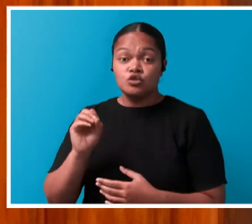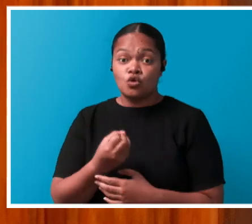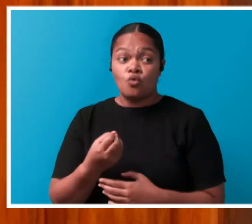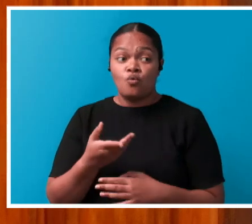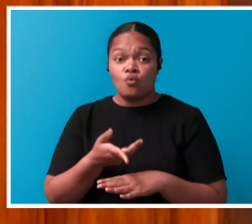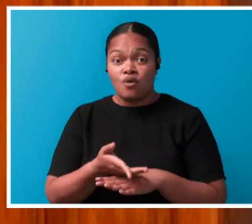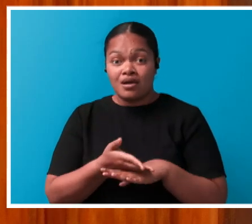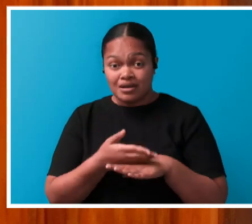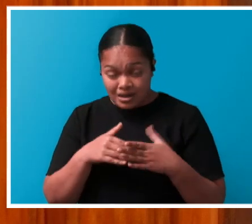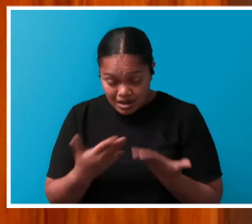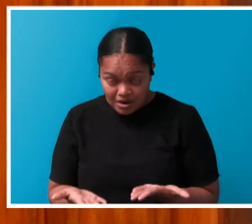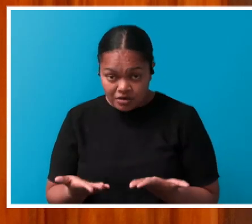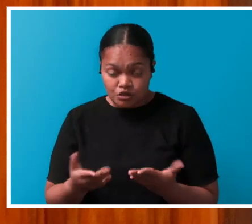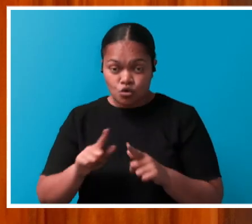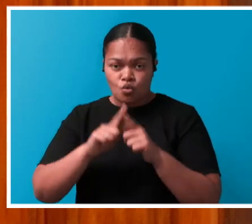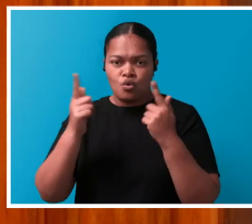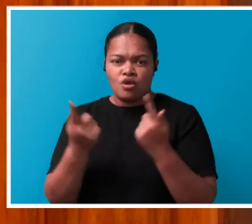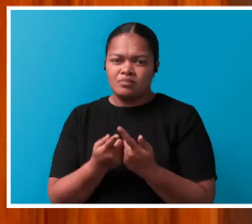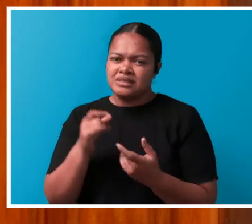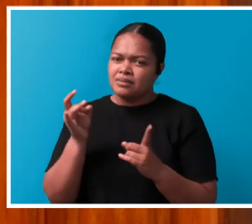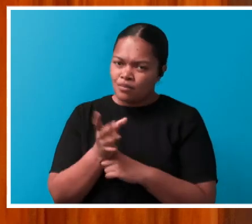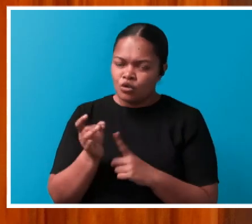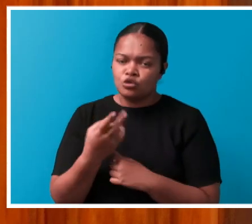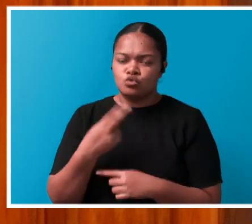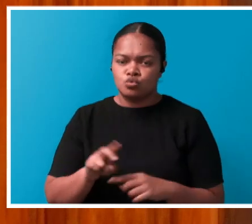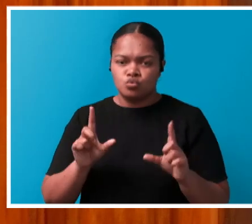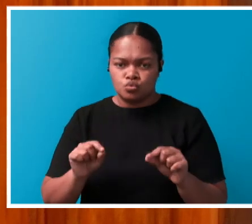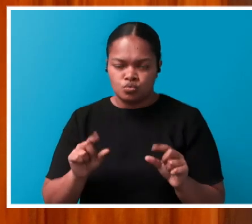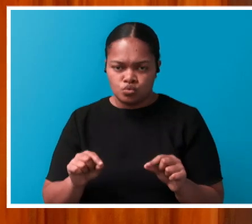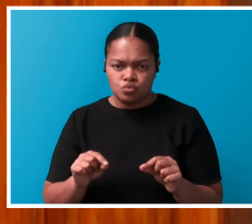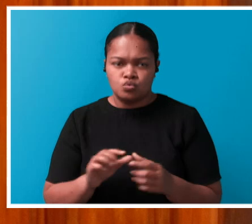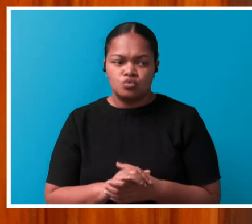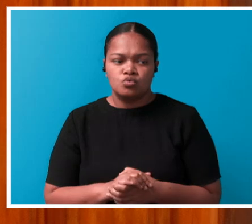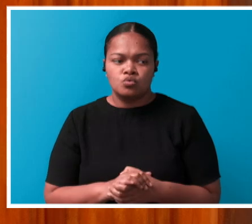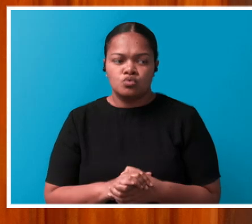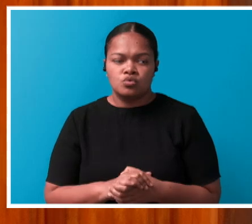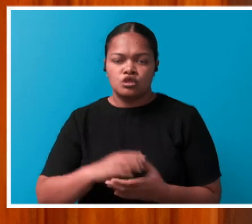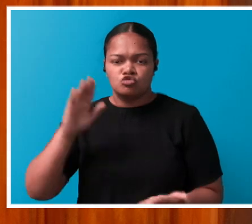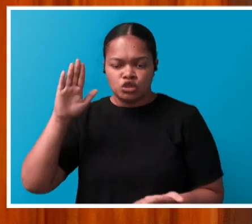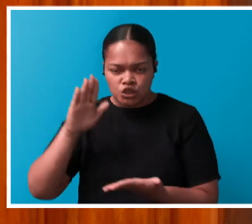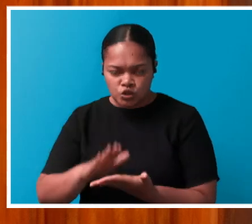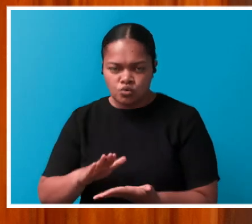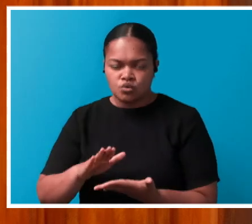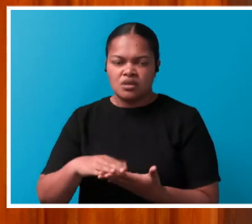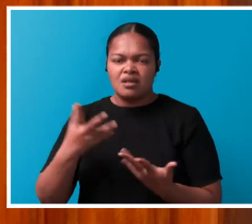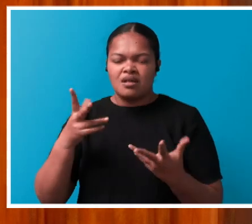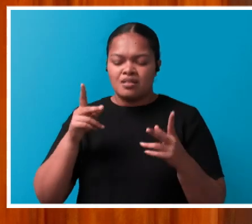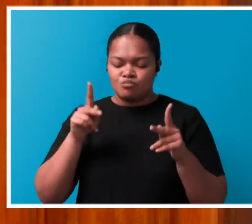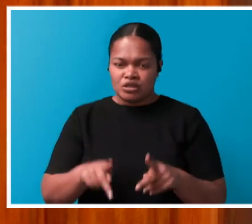global trends, it is critical to undertake necessary legislative reviews to meet the needs of the present